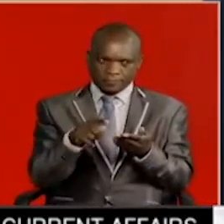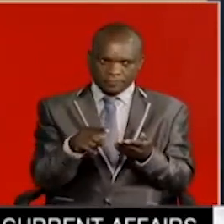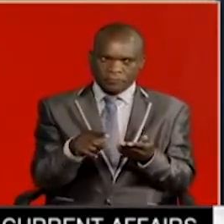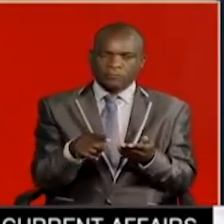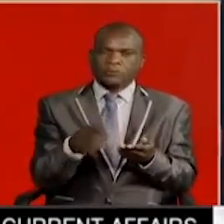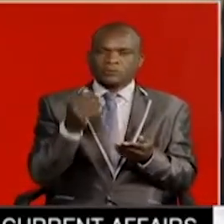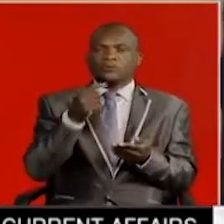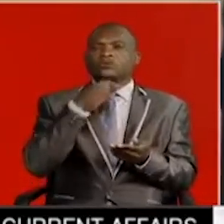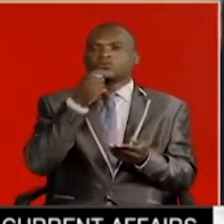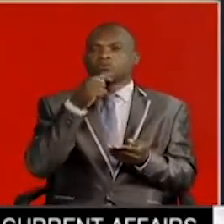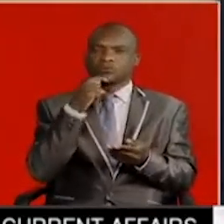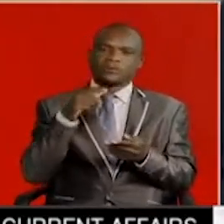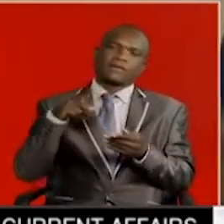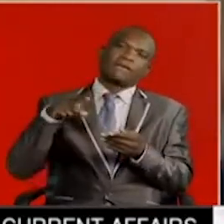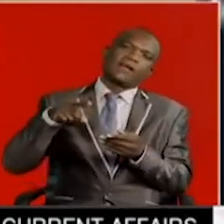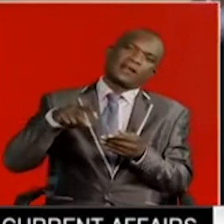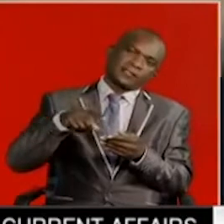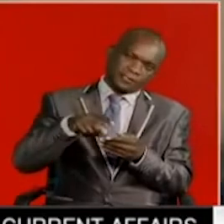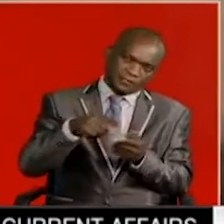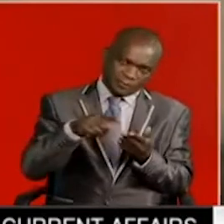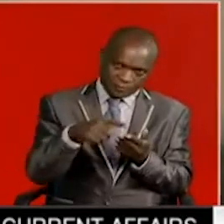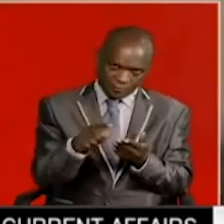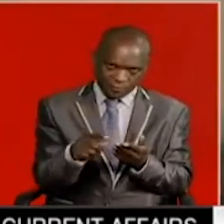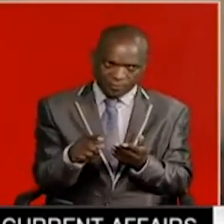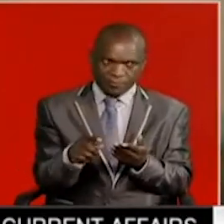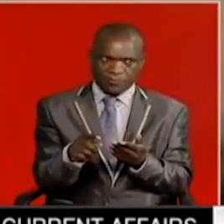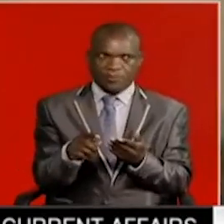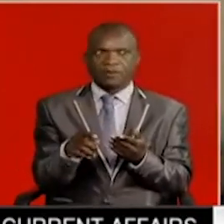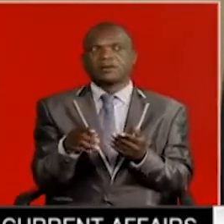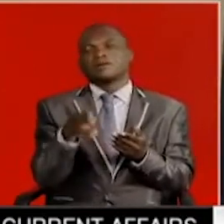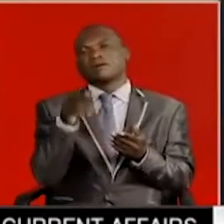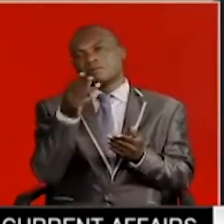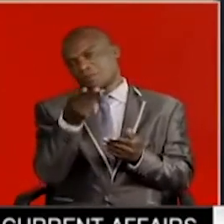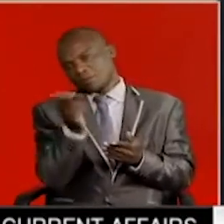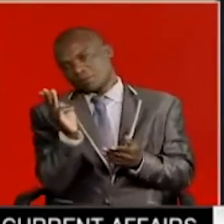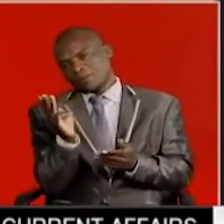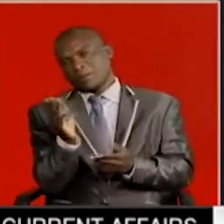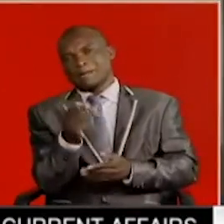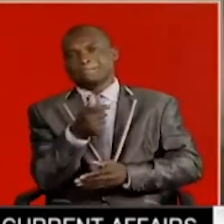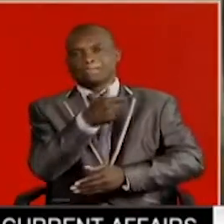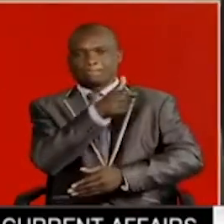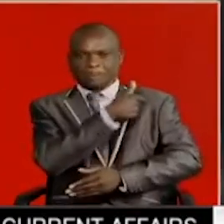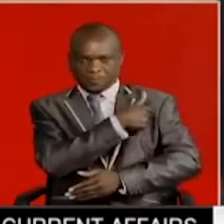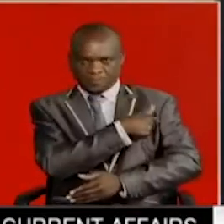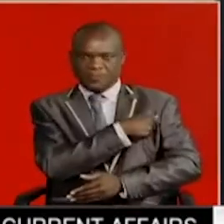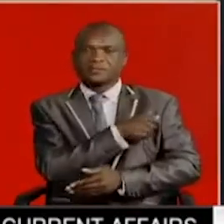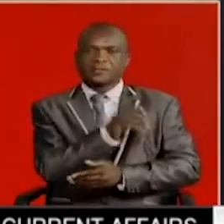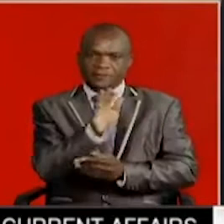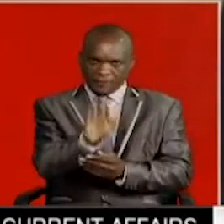virus, because as people are given those steps, there might be a virus, and